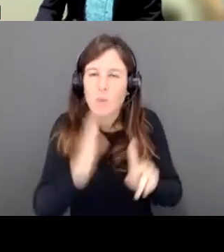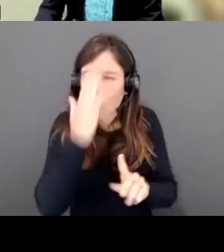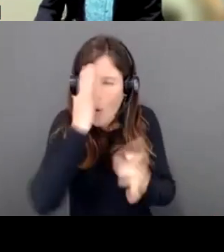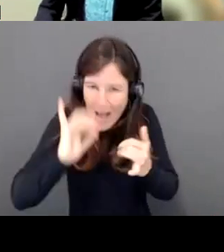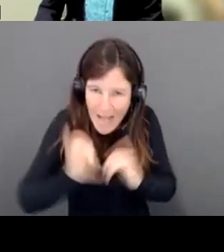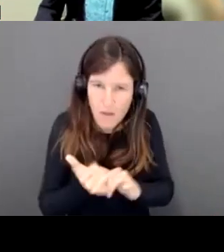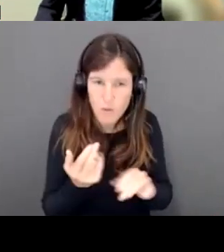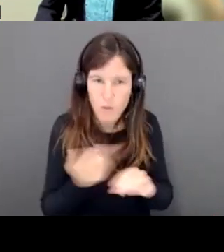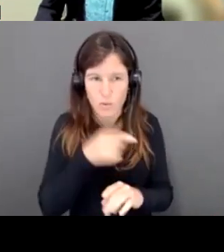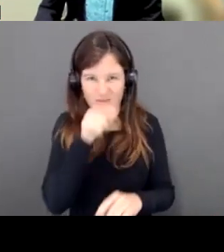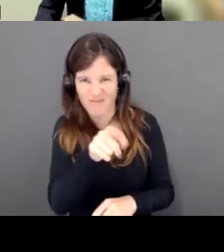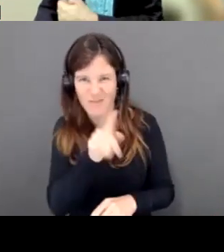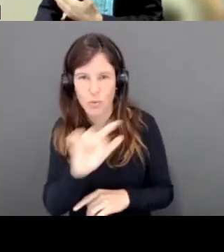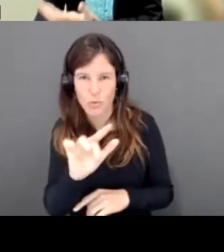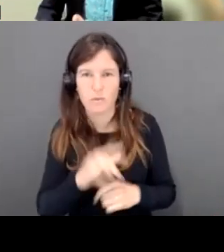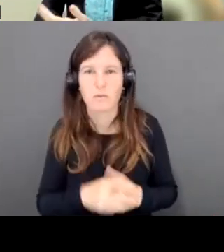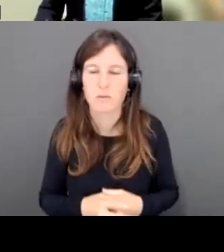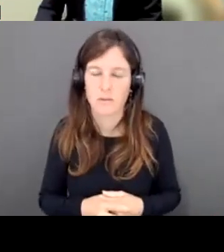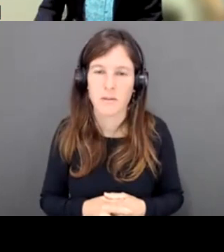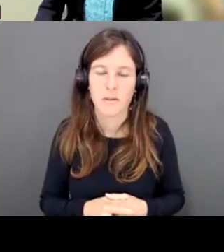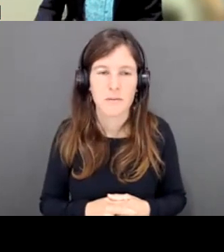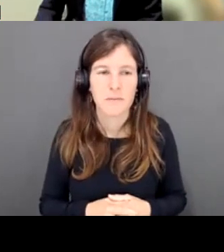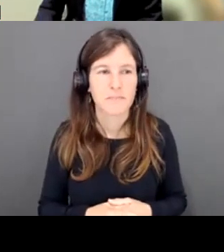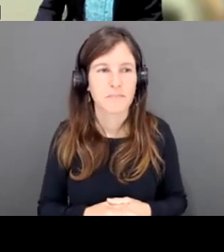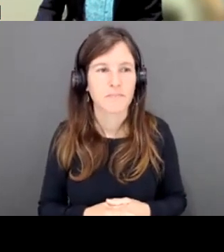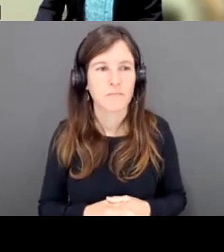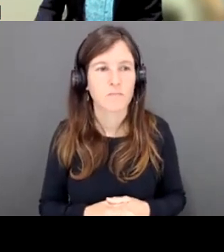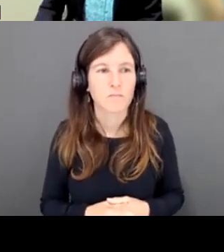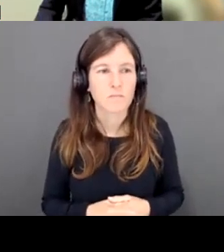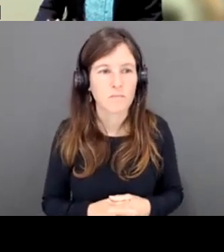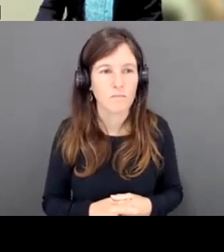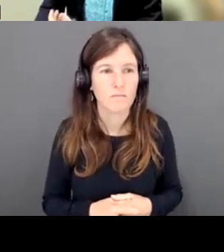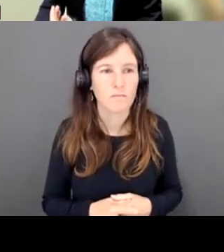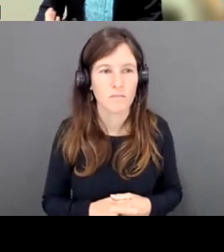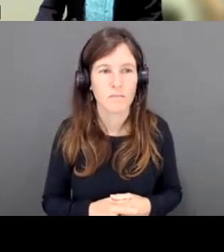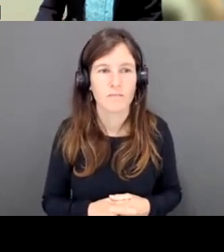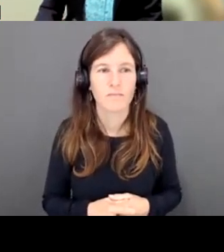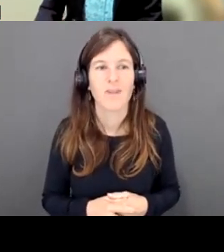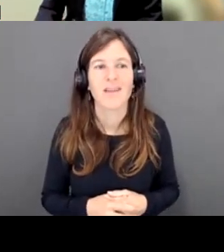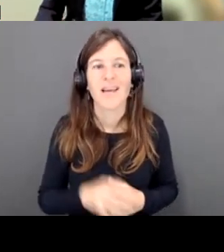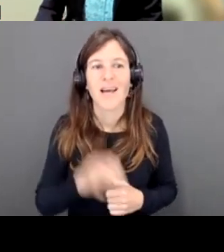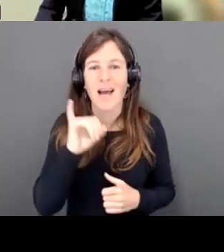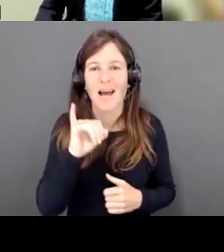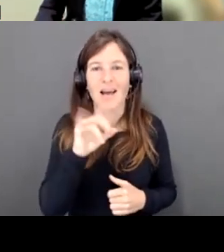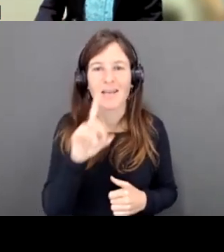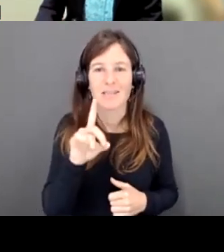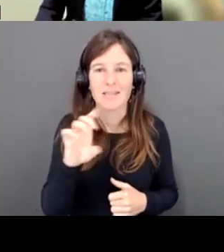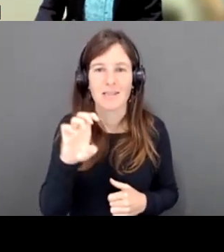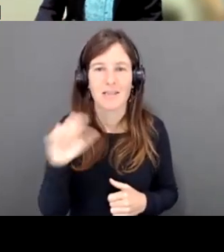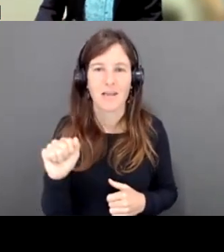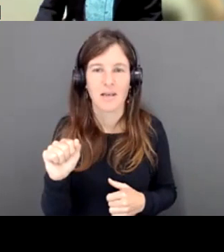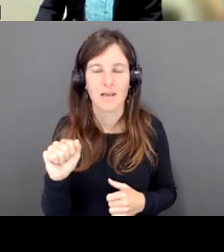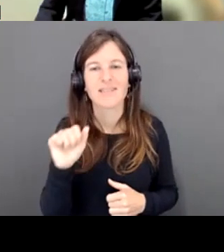tools. So what I'm introducing today is the idea tool for ethical decision making. Many of you may already know about this tool. It's been